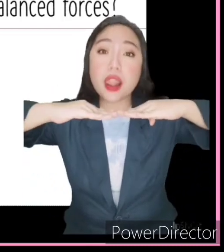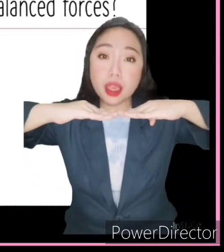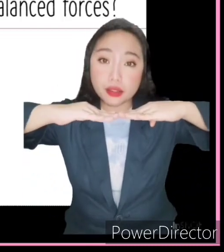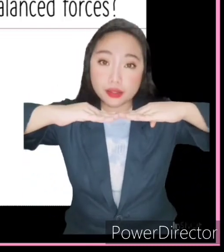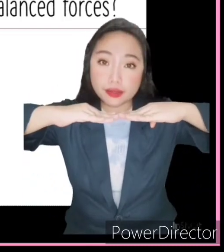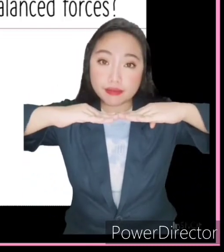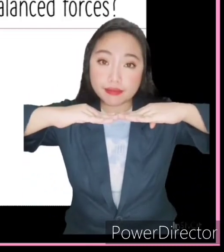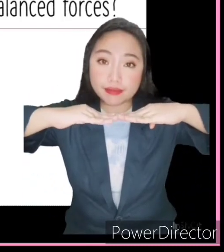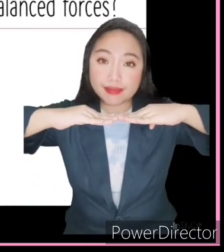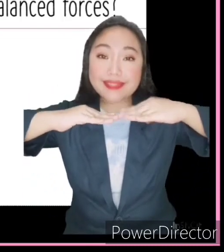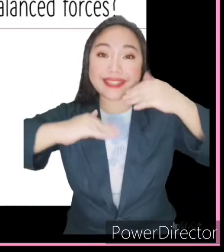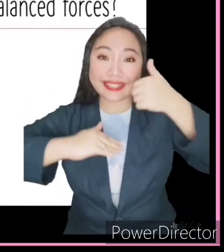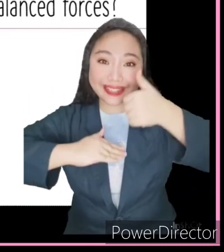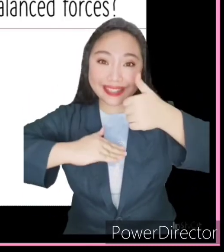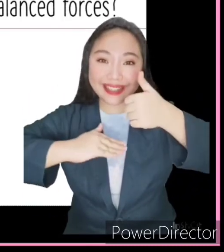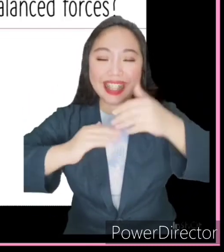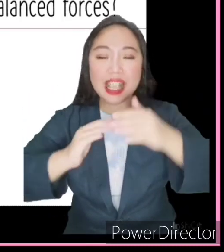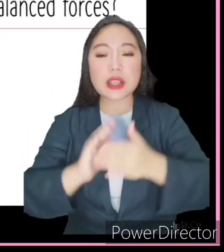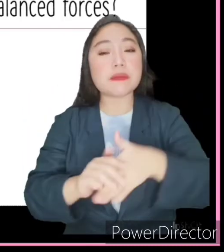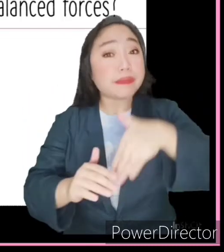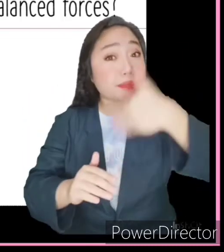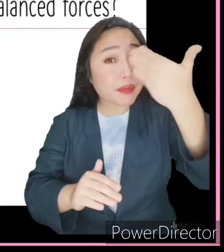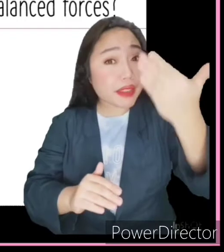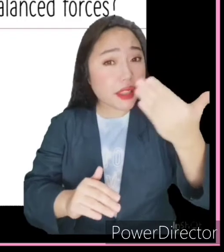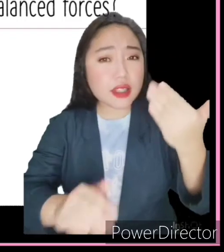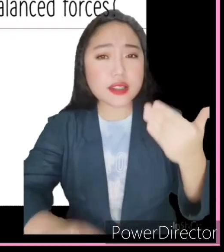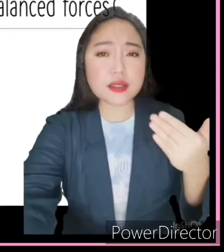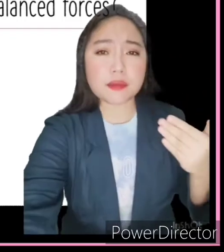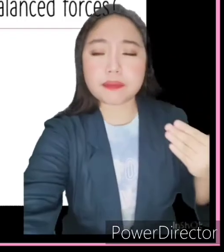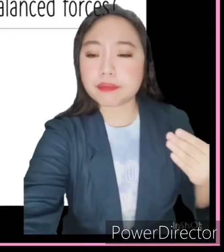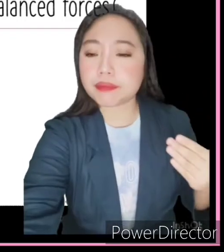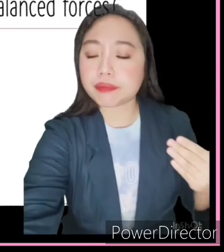balanced. Okay? Next,